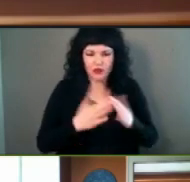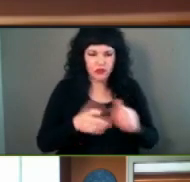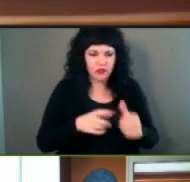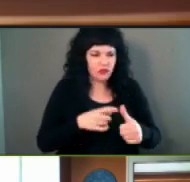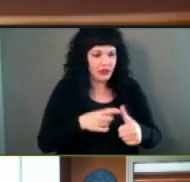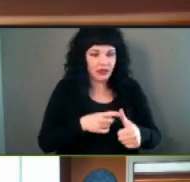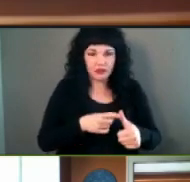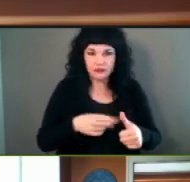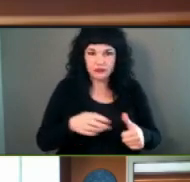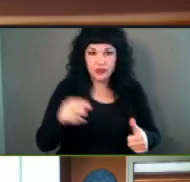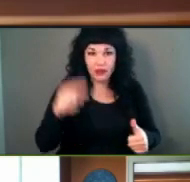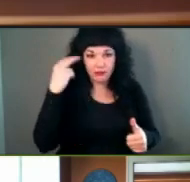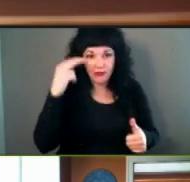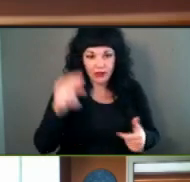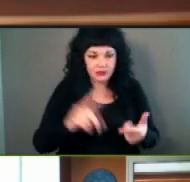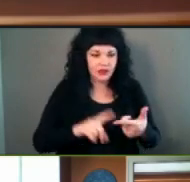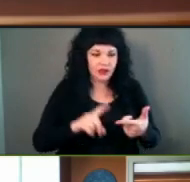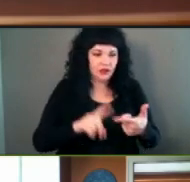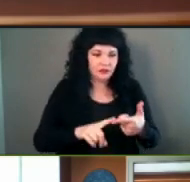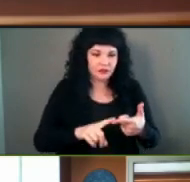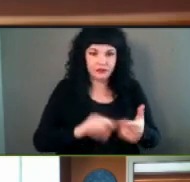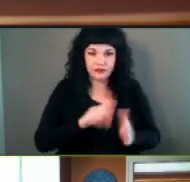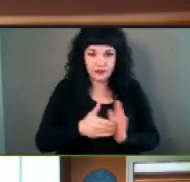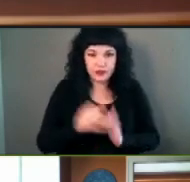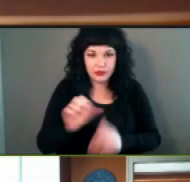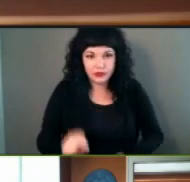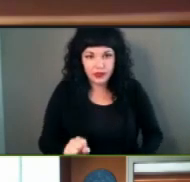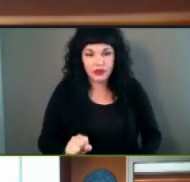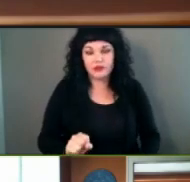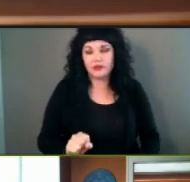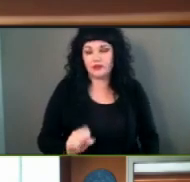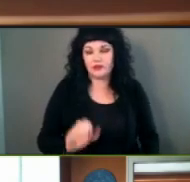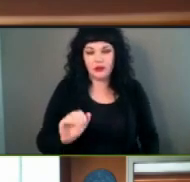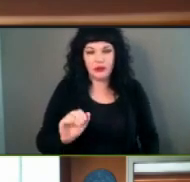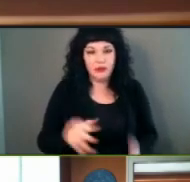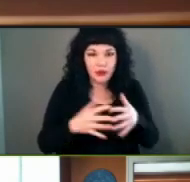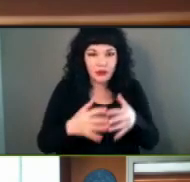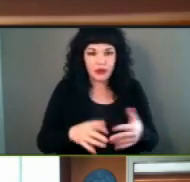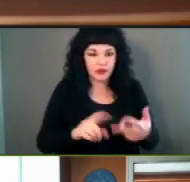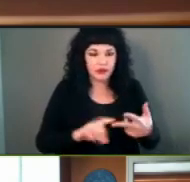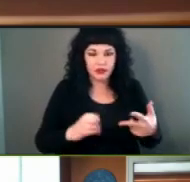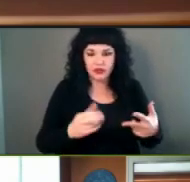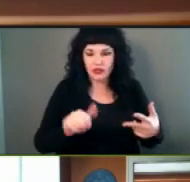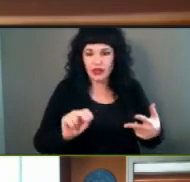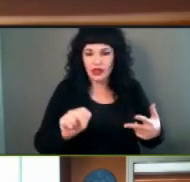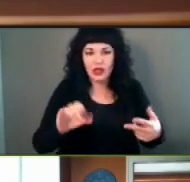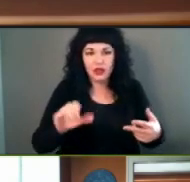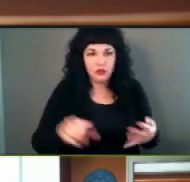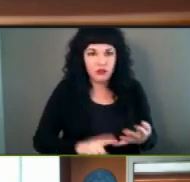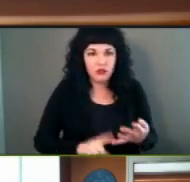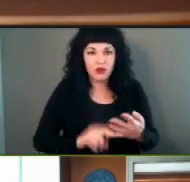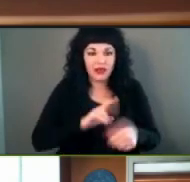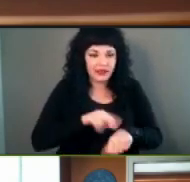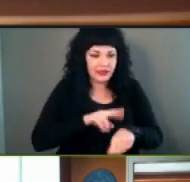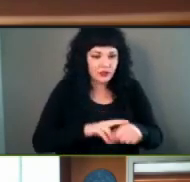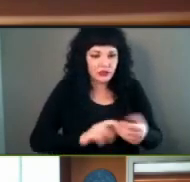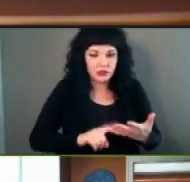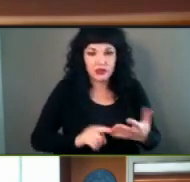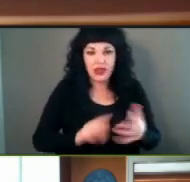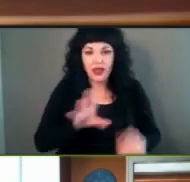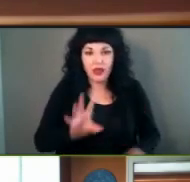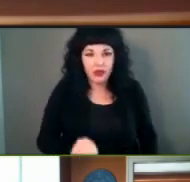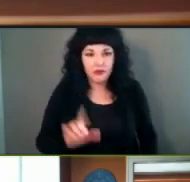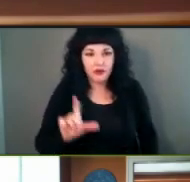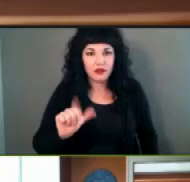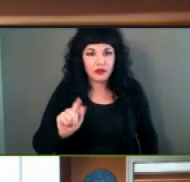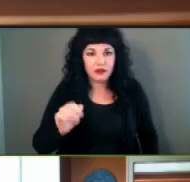Caribbean, Central and South American, Chicano, Boricua, Indigenous, Afro-Latino, Mestizo,